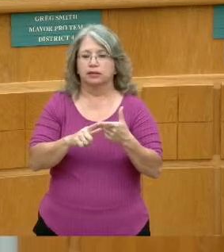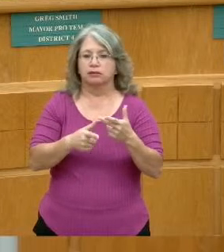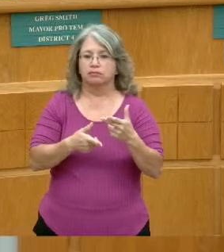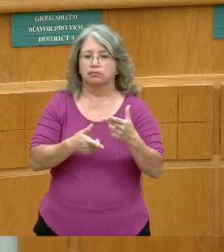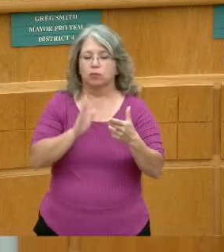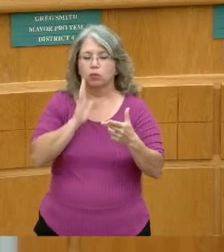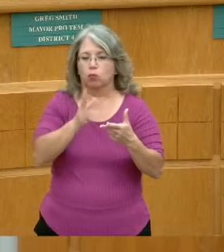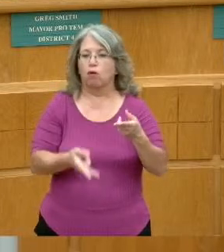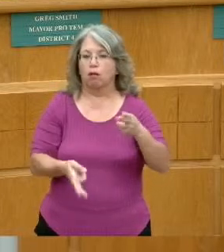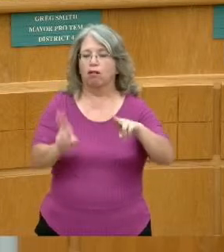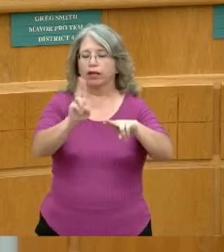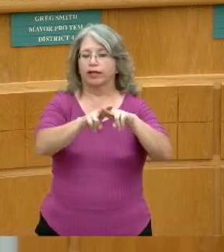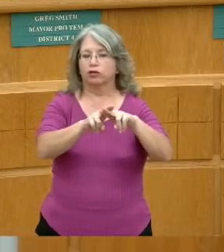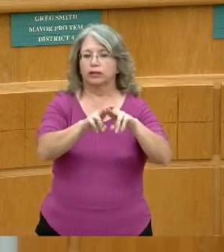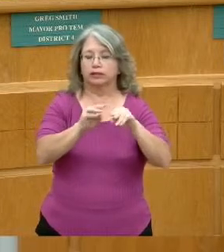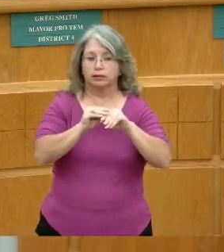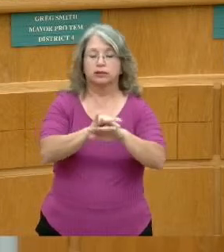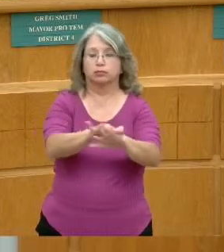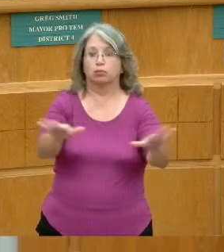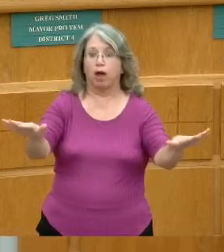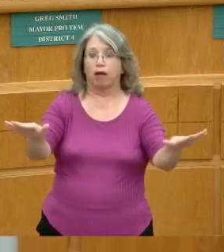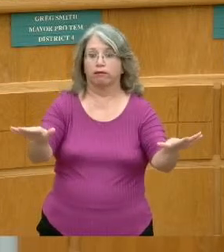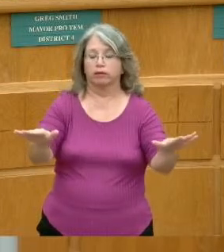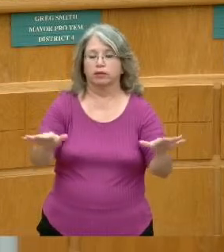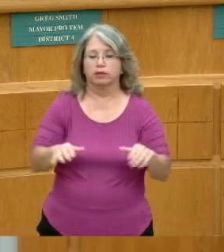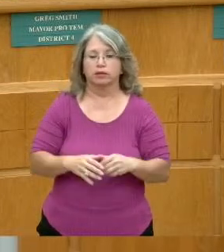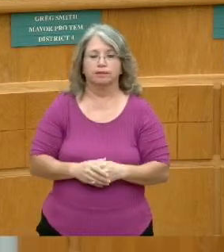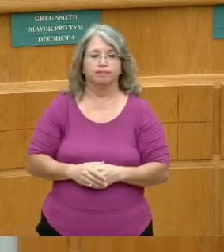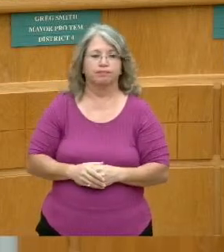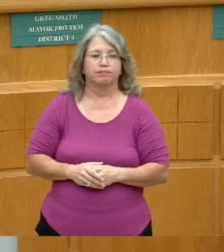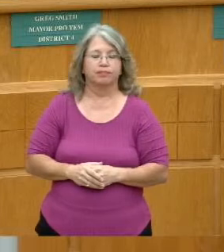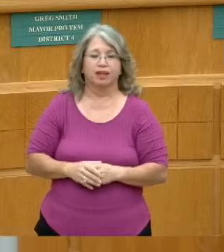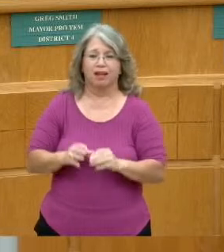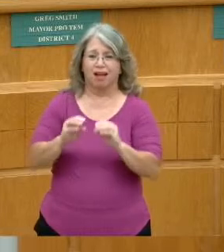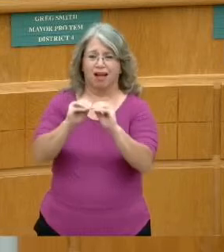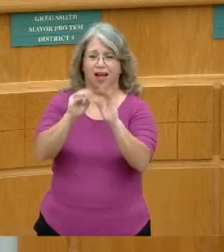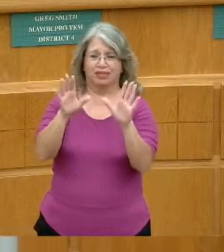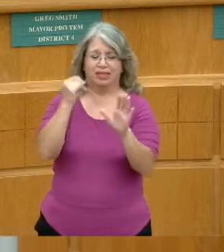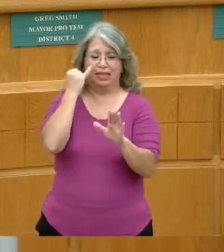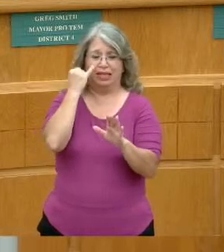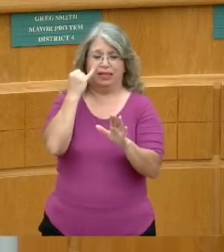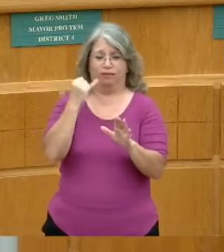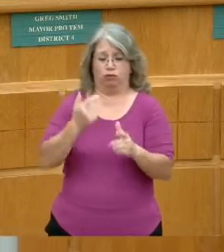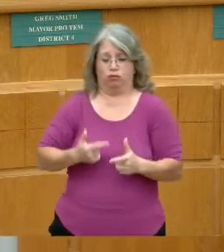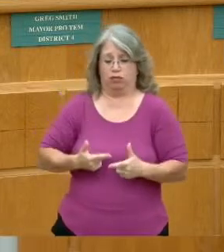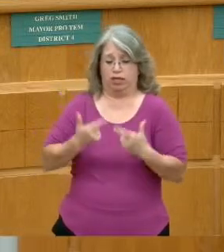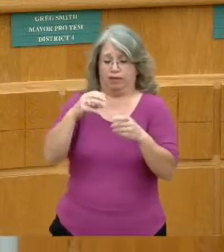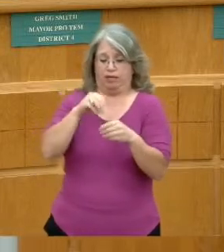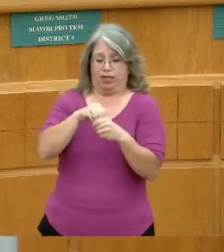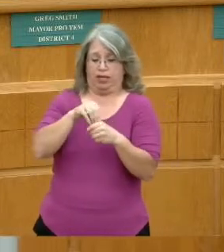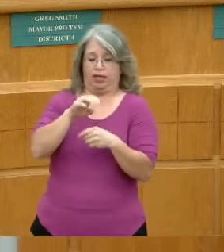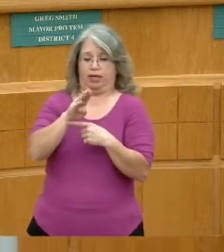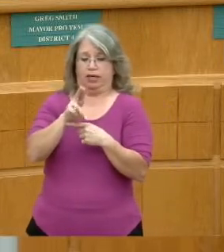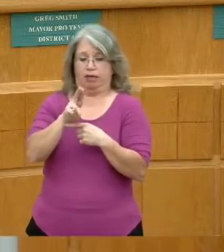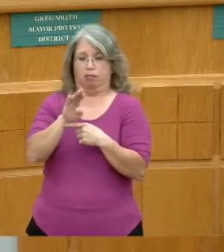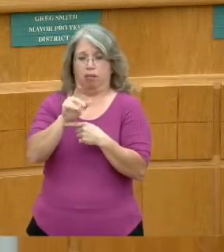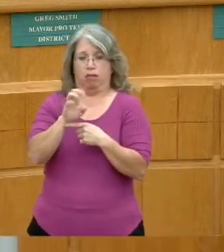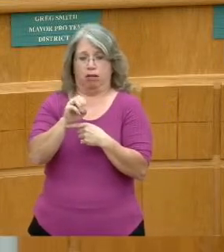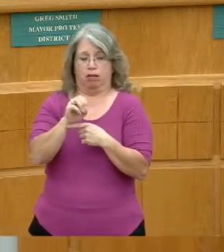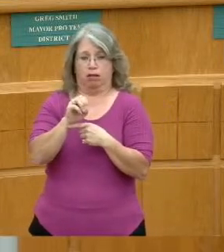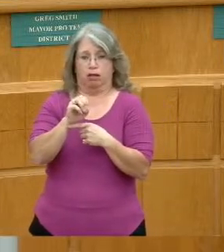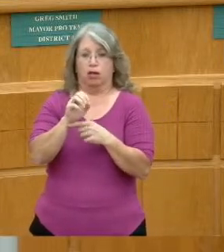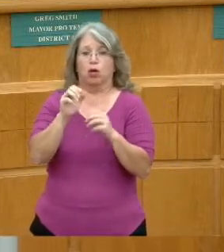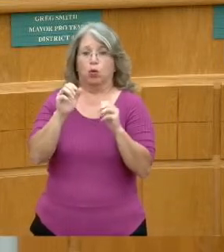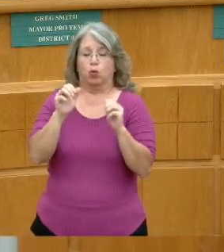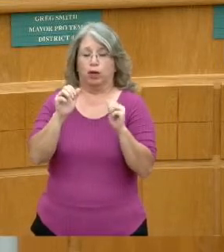contact with each other. And I've said this a couple weeks in a row. Obviously, if we put ourselves inside of a bubble, we would come within 1 foot of each other,